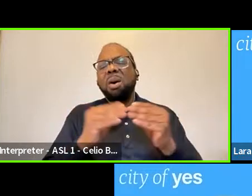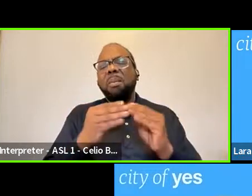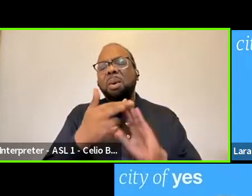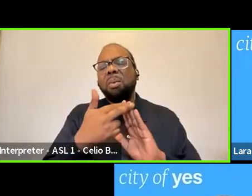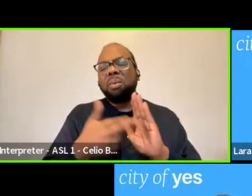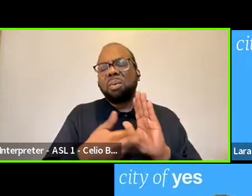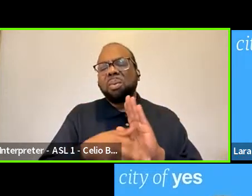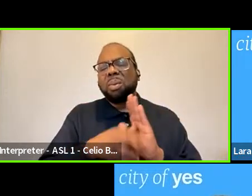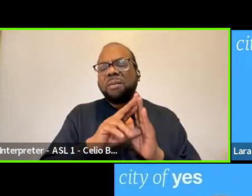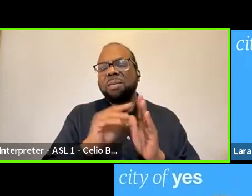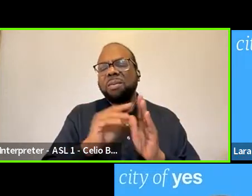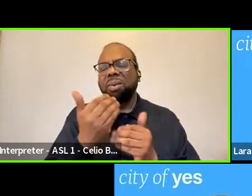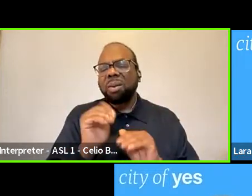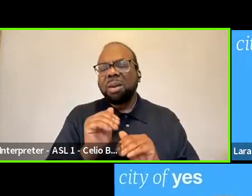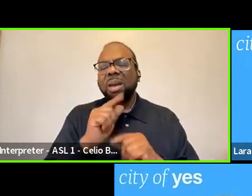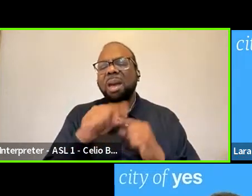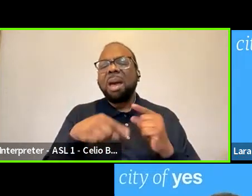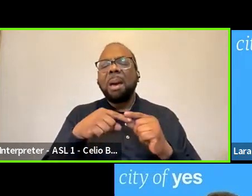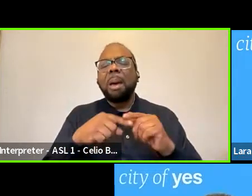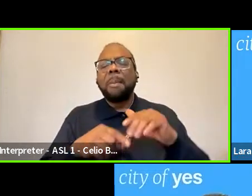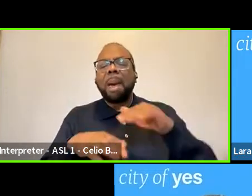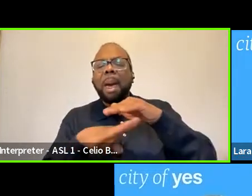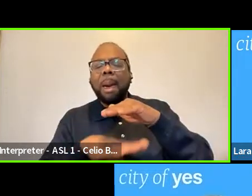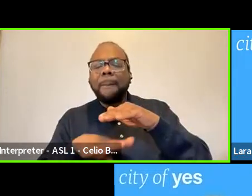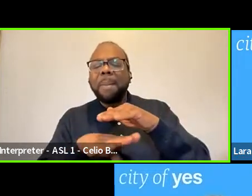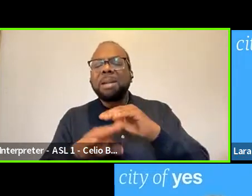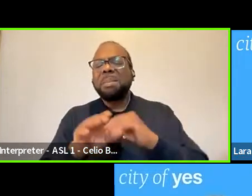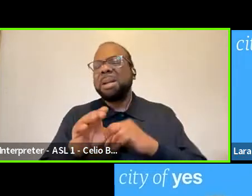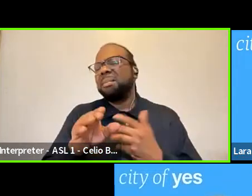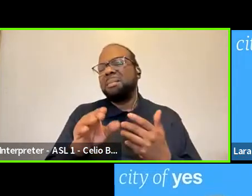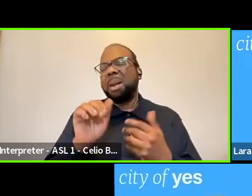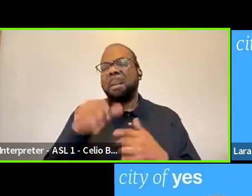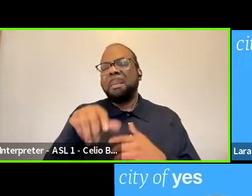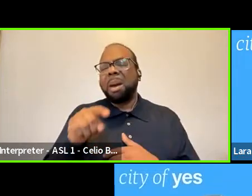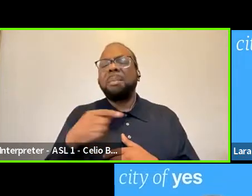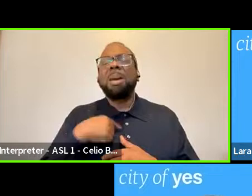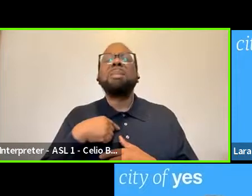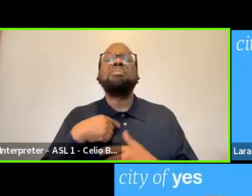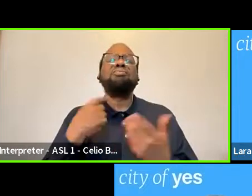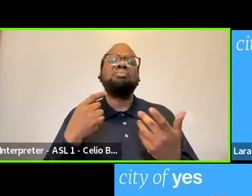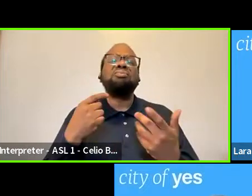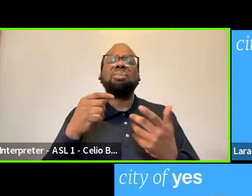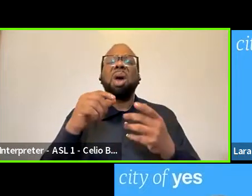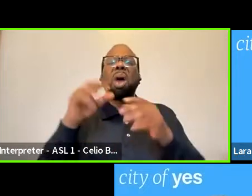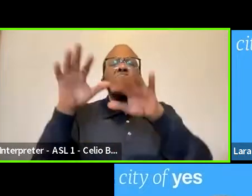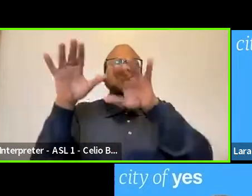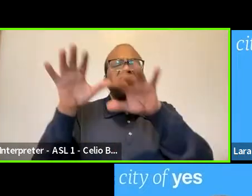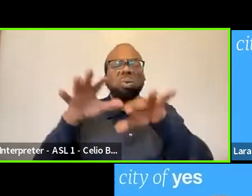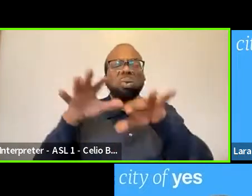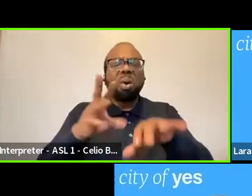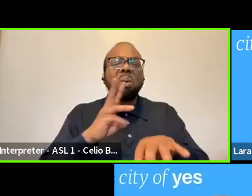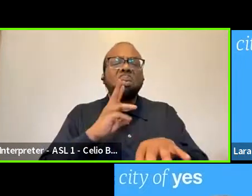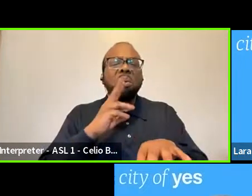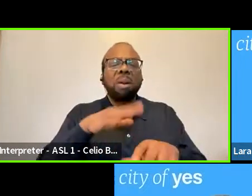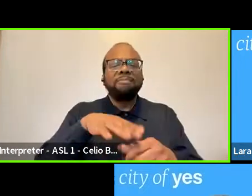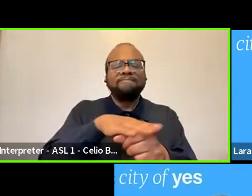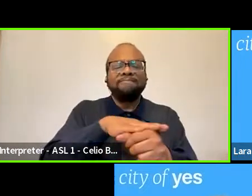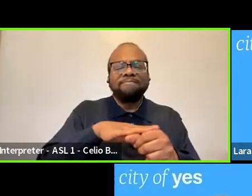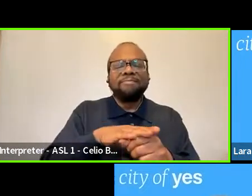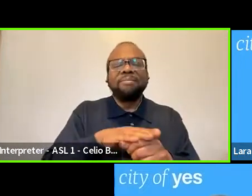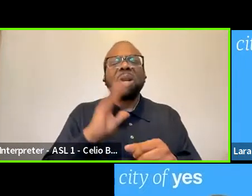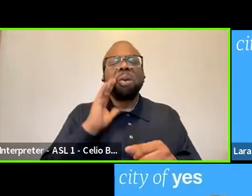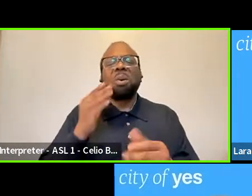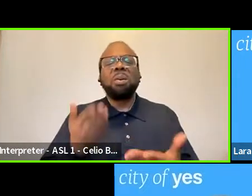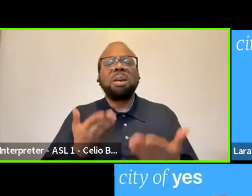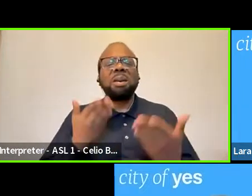review restrictions on basement apartments in sensitive stormwater geographies. Those will be, you know, put out in during the public